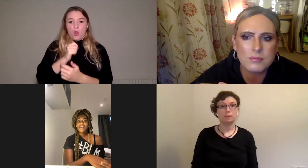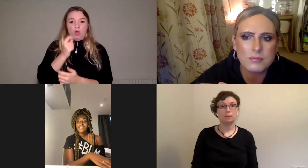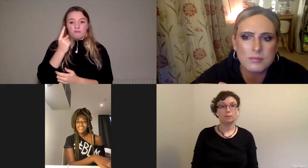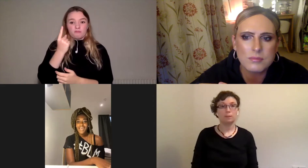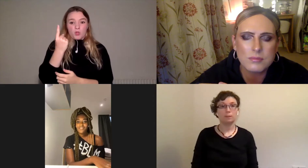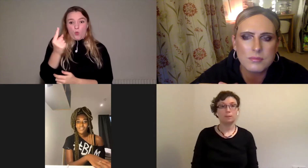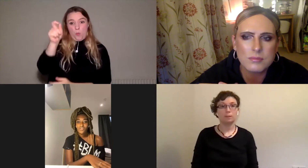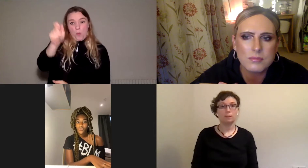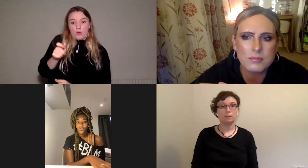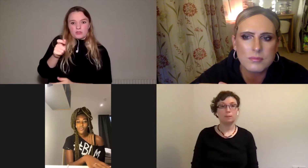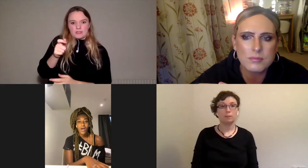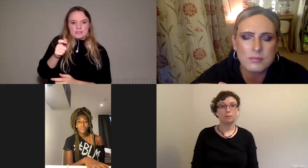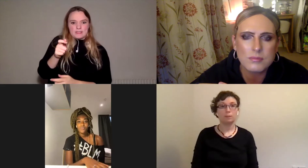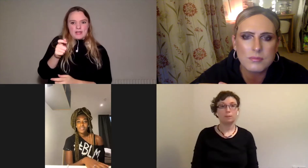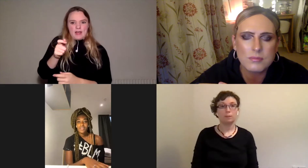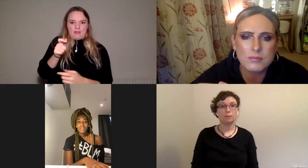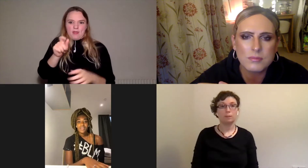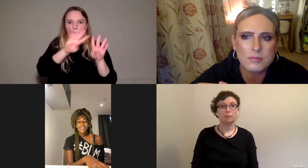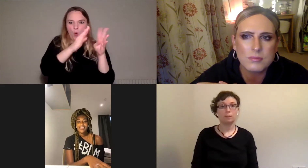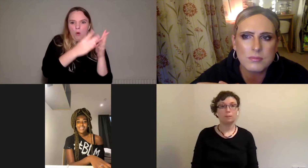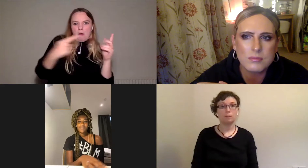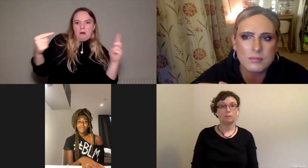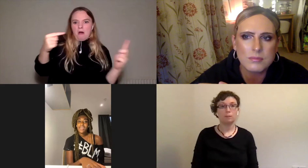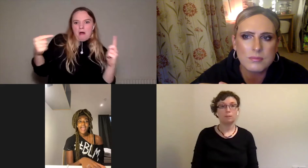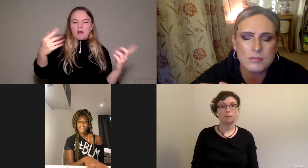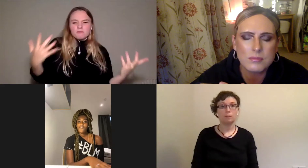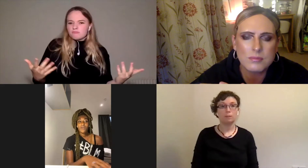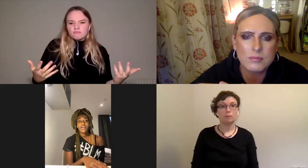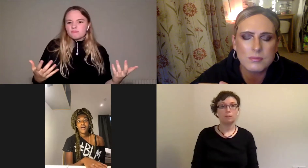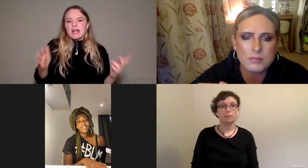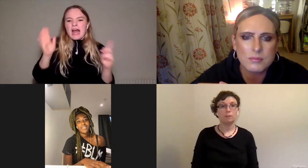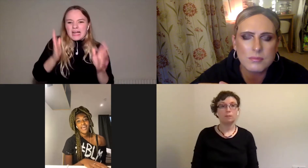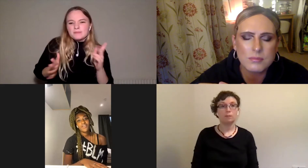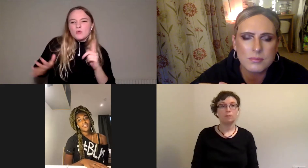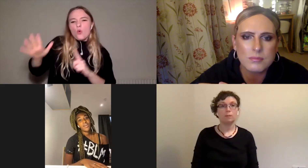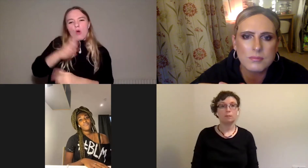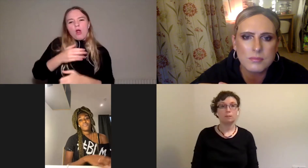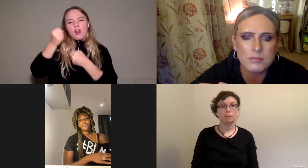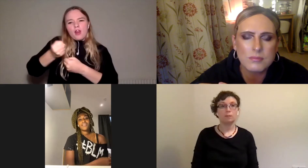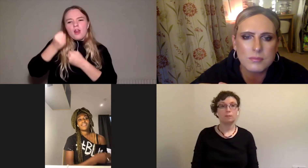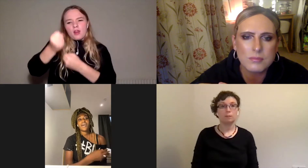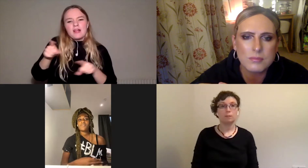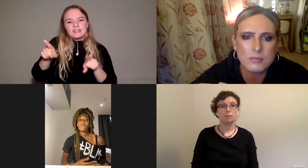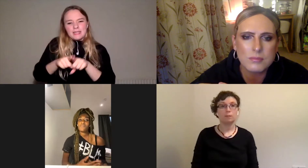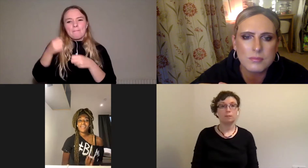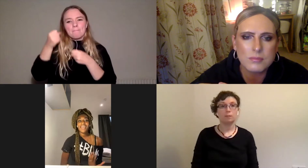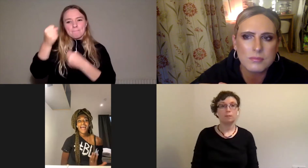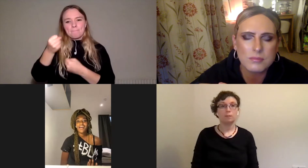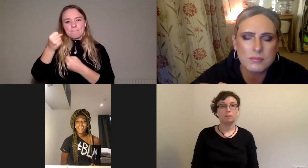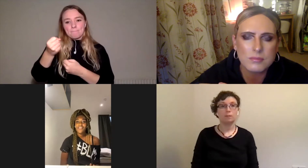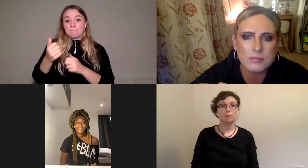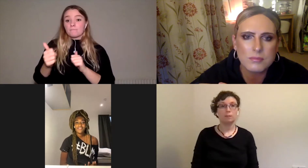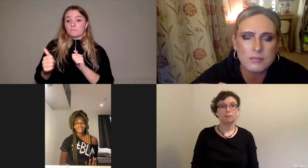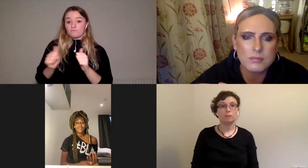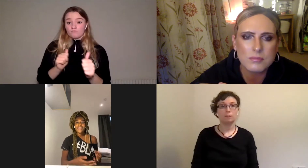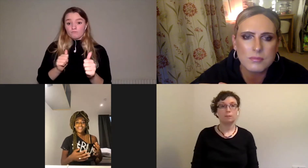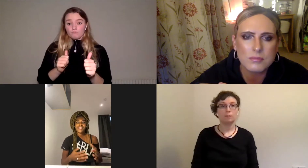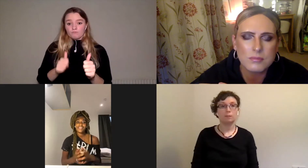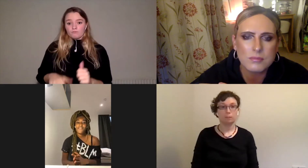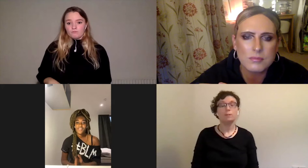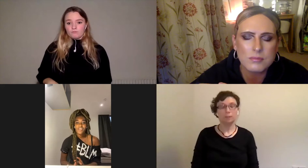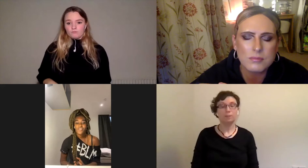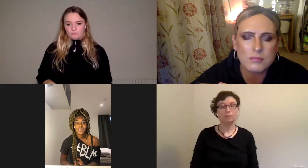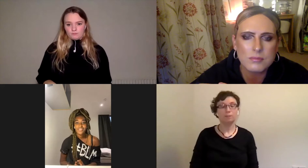one person against the world. It needs to be everyone coming together. So in terms of being an ally, the